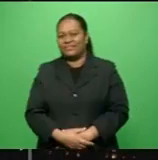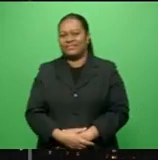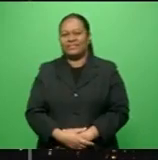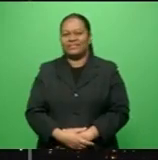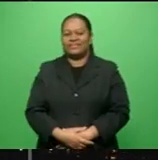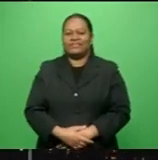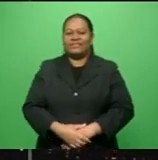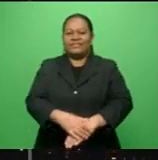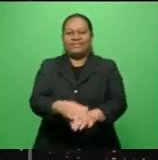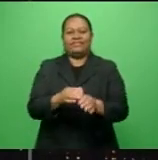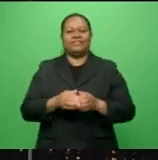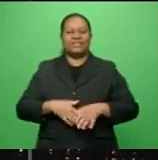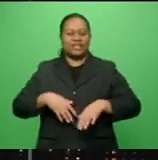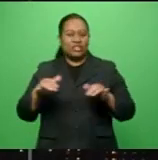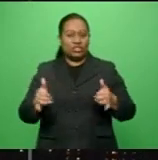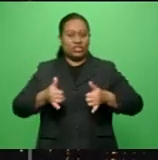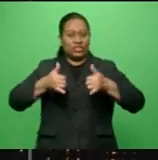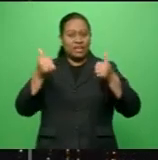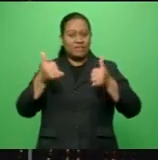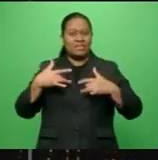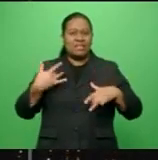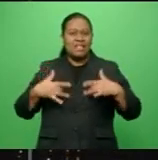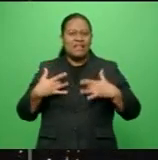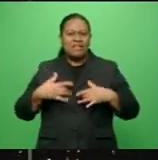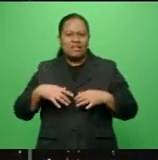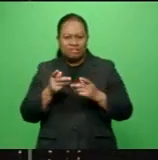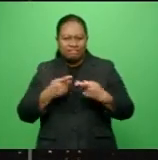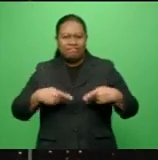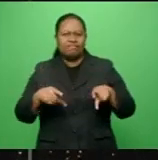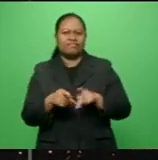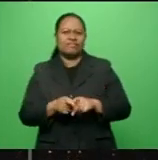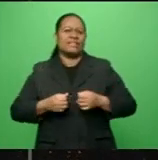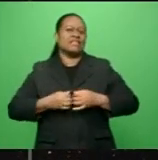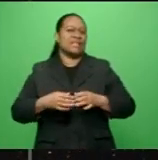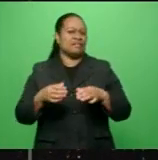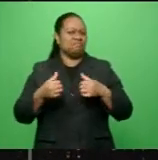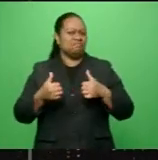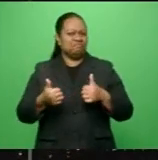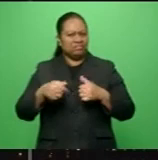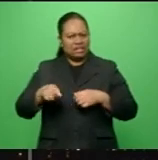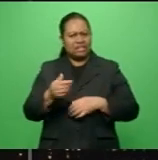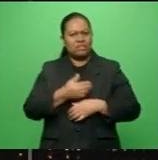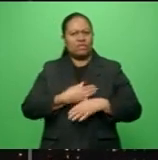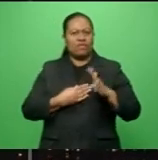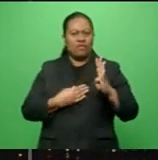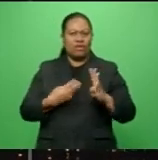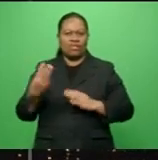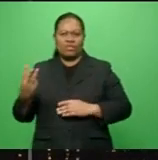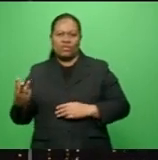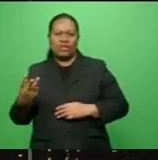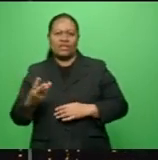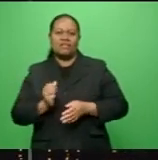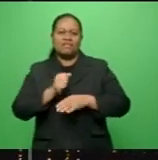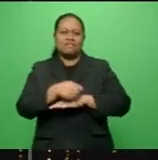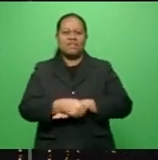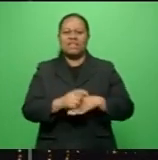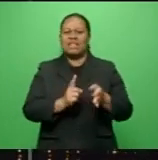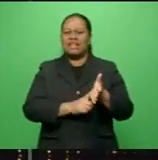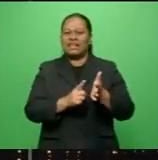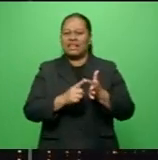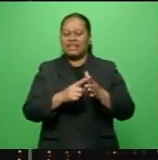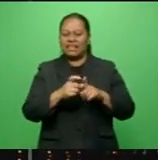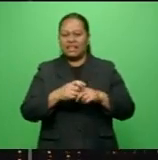night. Defending champions Liverpool started the new Premier League season this morning with a 4-3 win over newly promoted Leeds